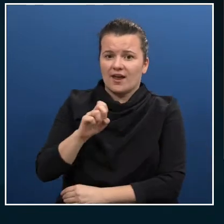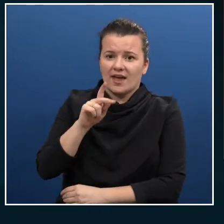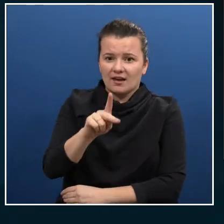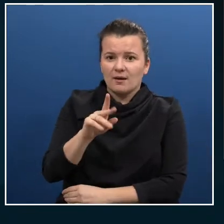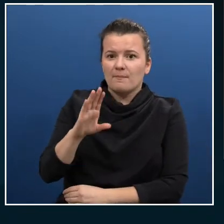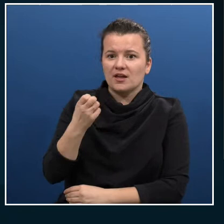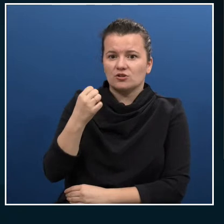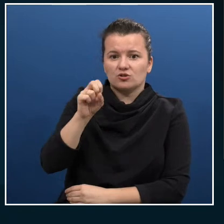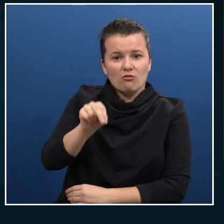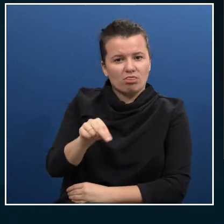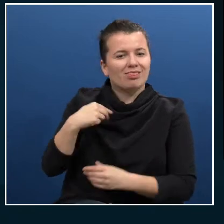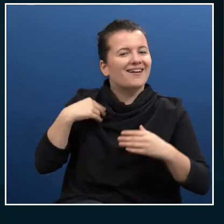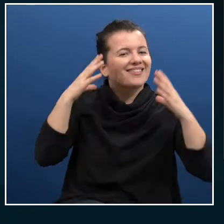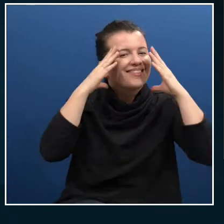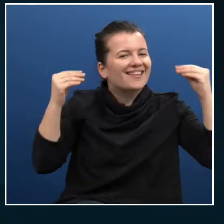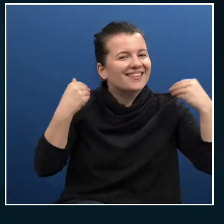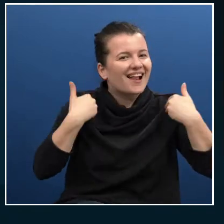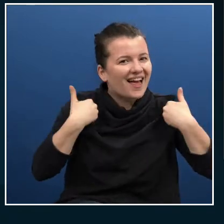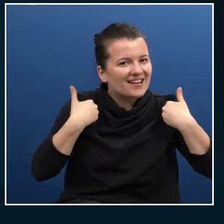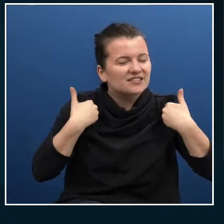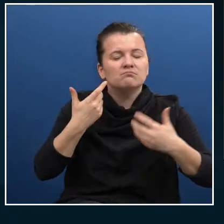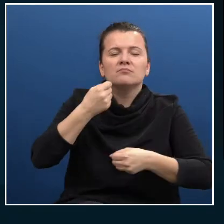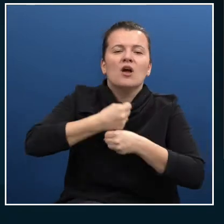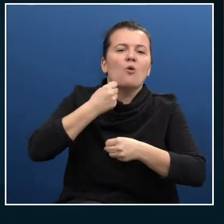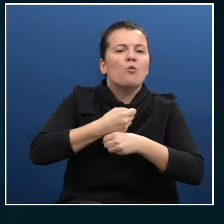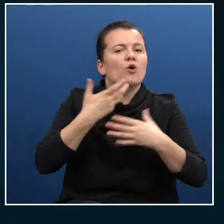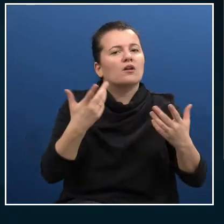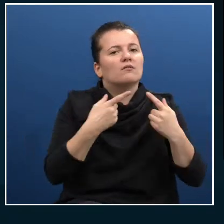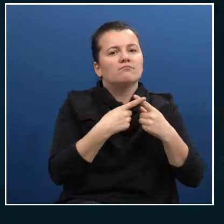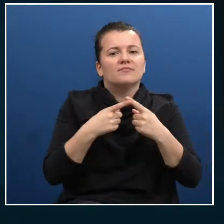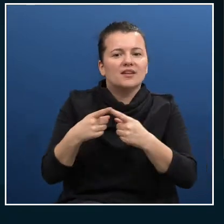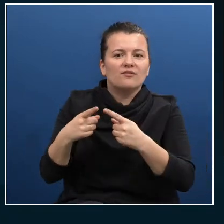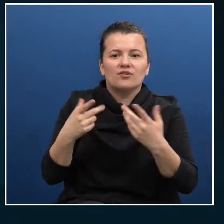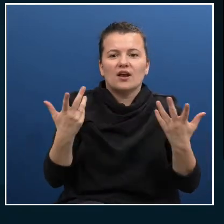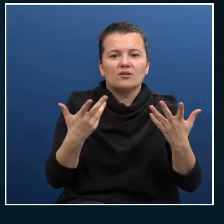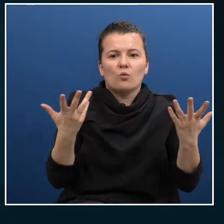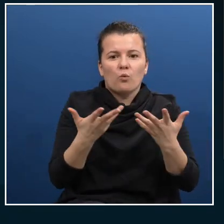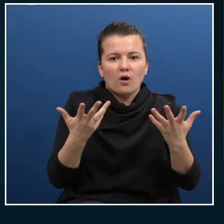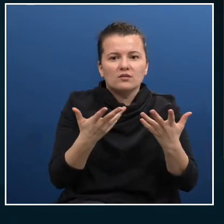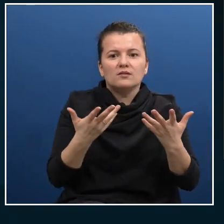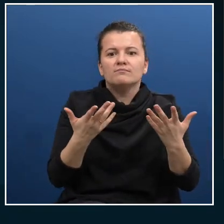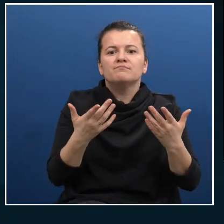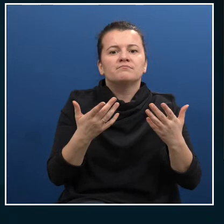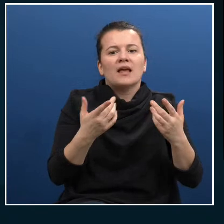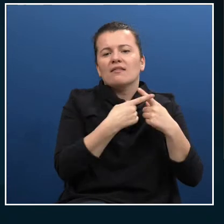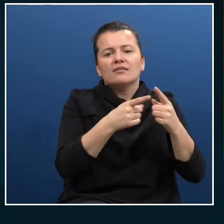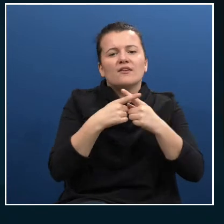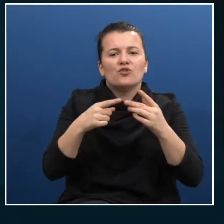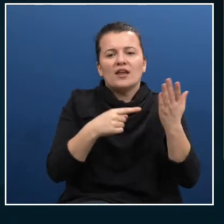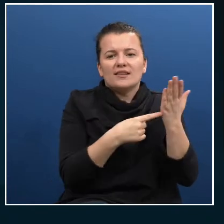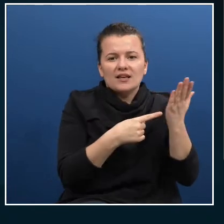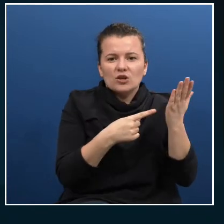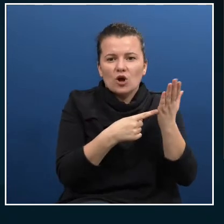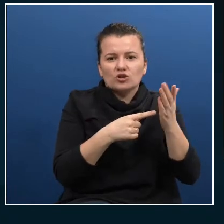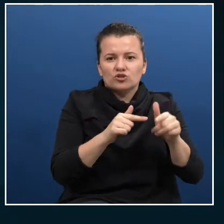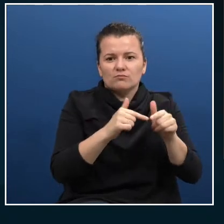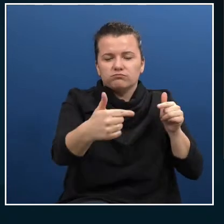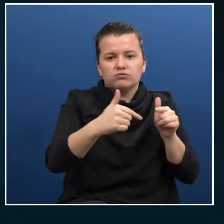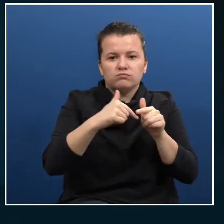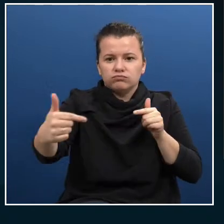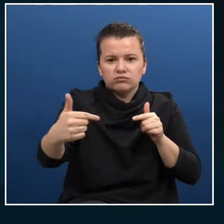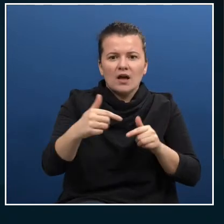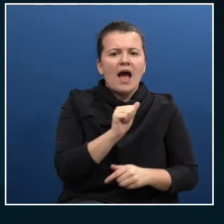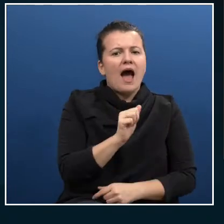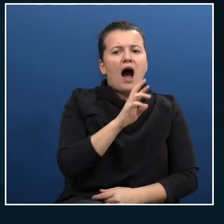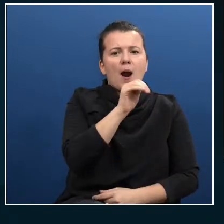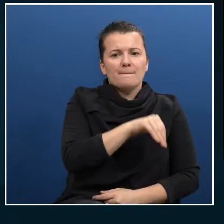Netherlands. I primarily work with application and desktop delivery using remoting technology. So not so much in the ARM and